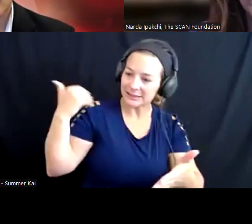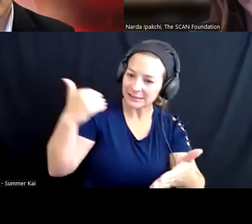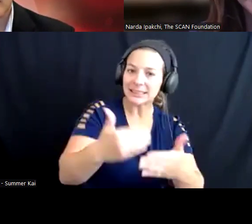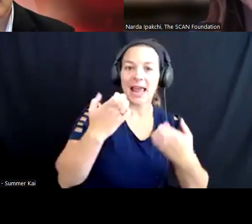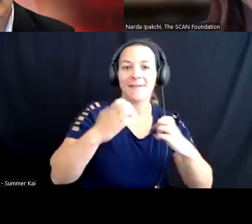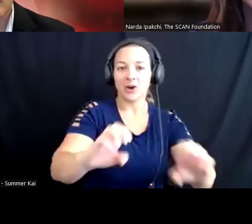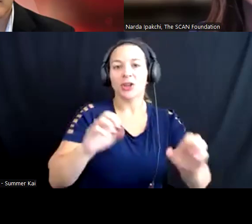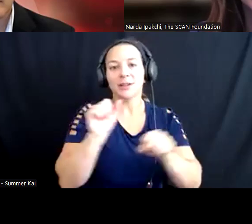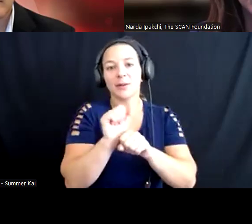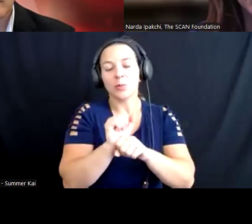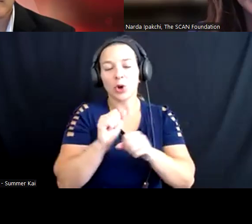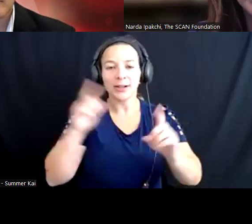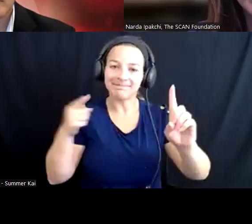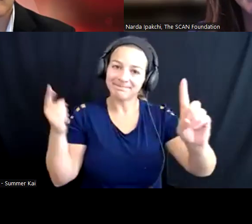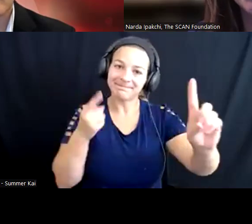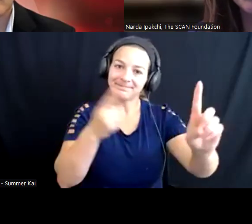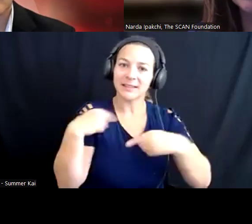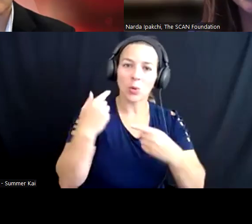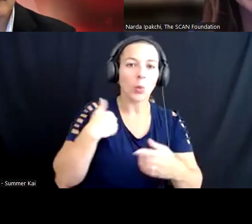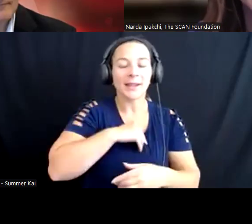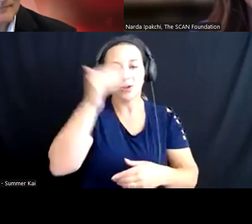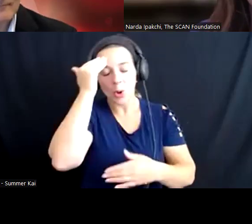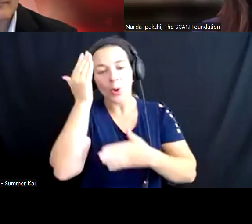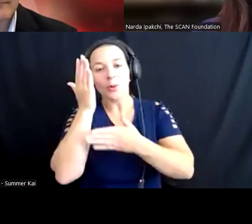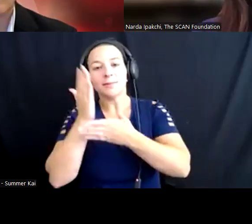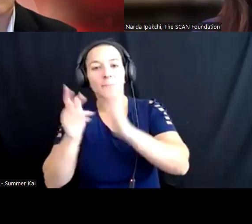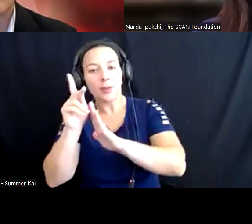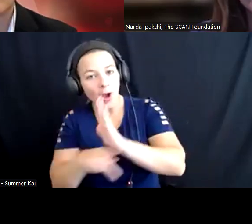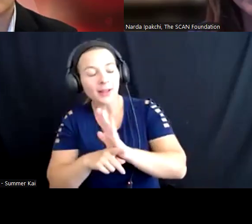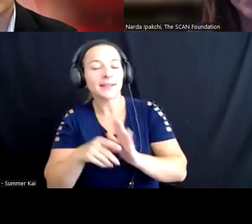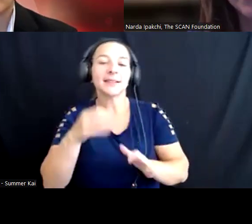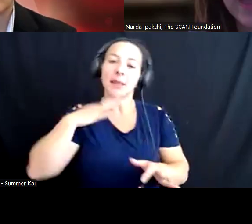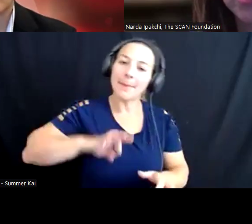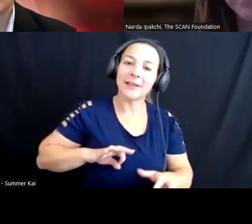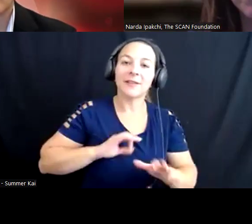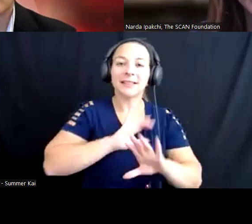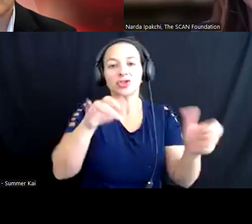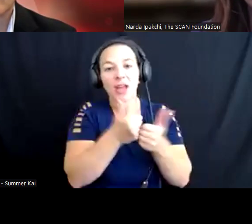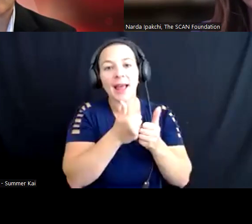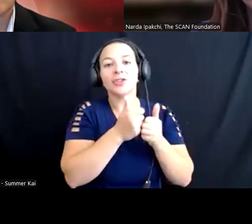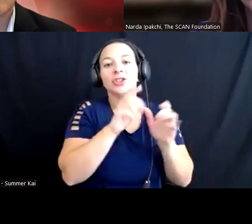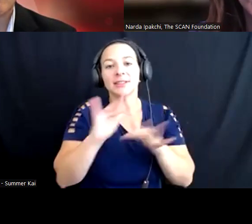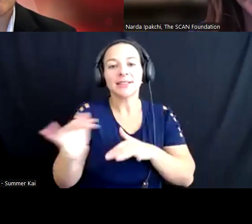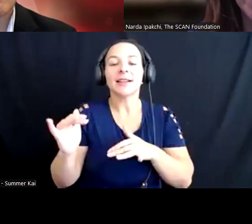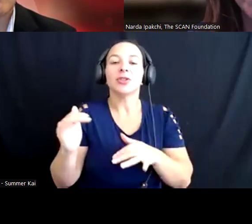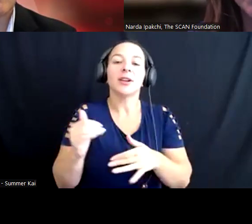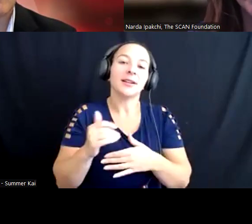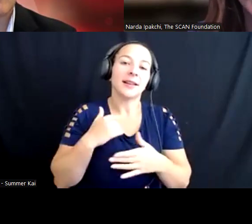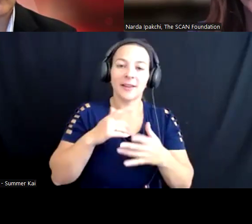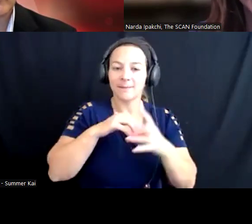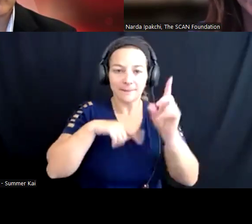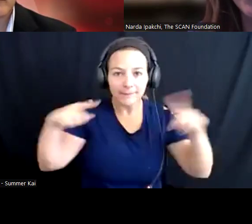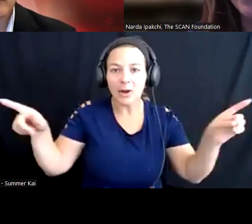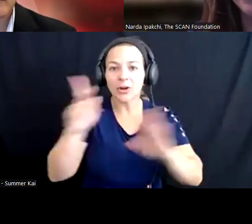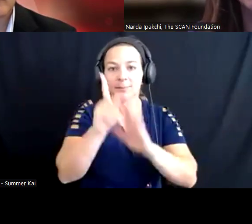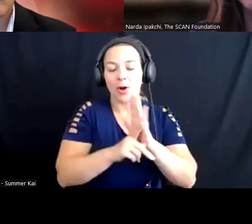of the policy solutions are. We know, sort of the benefits and challenges of some of the various policy options that are